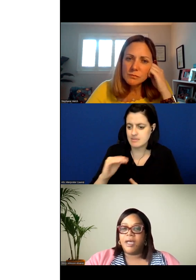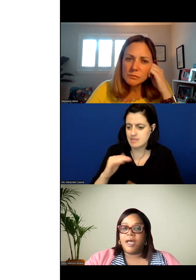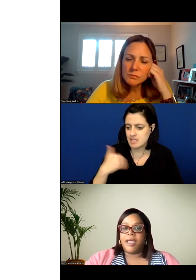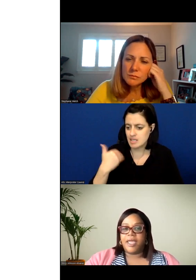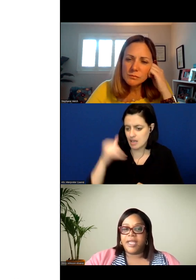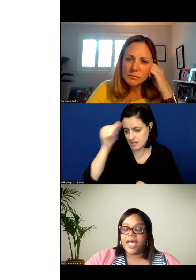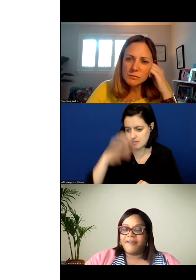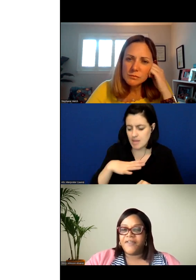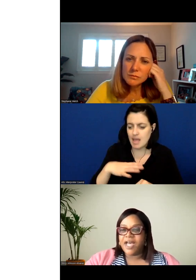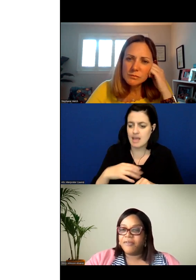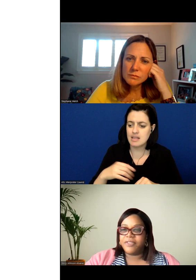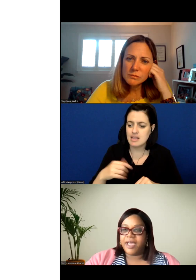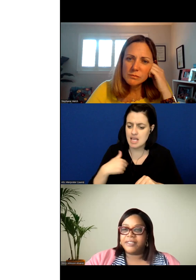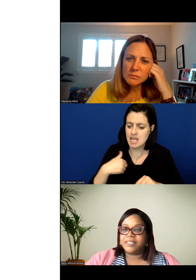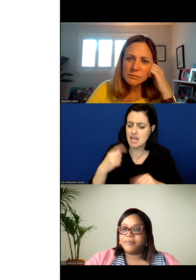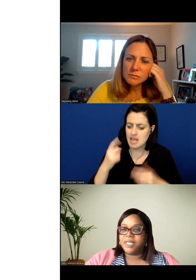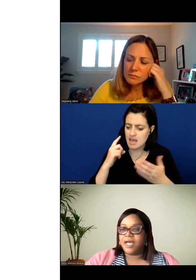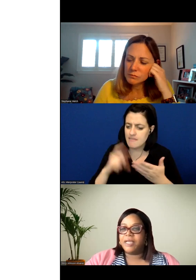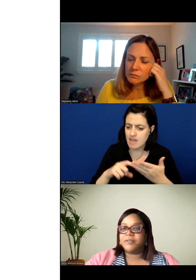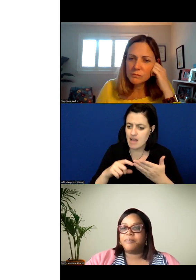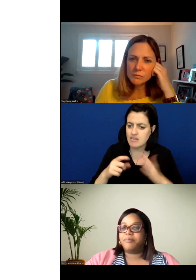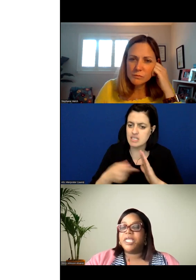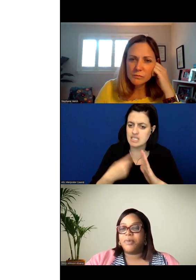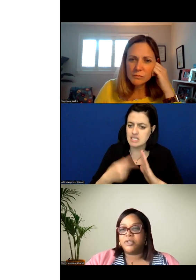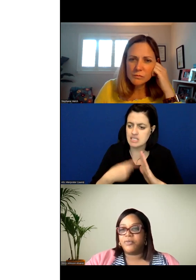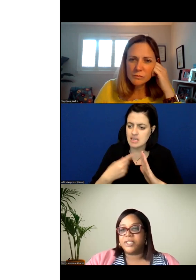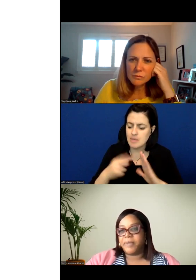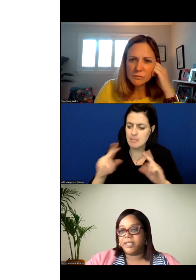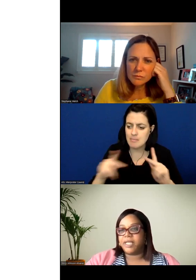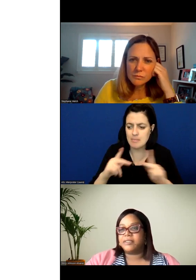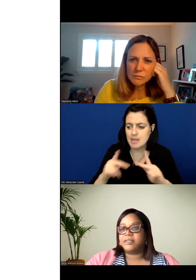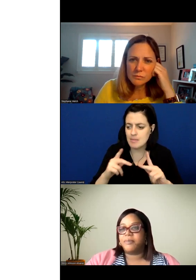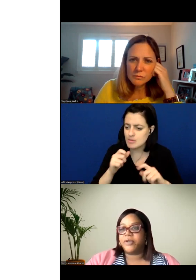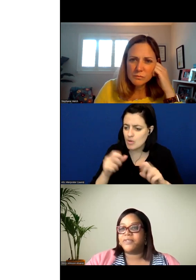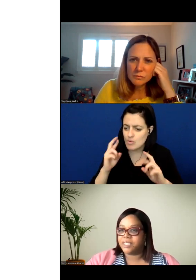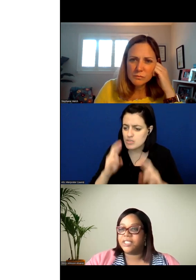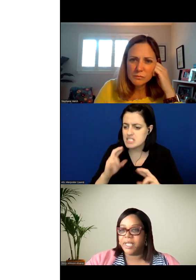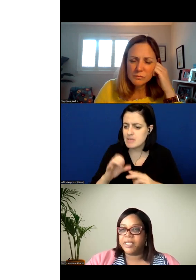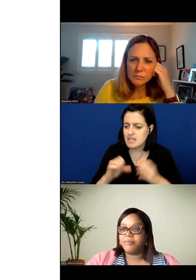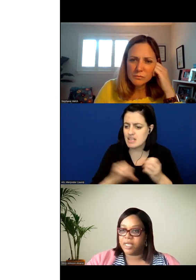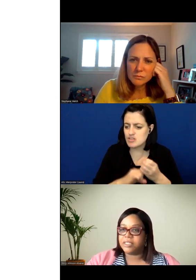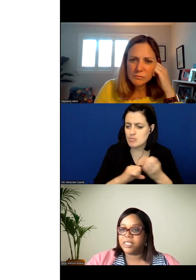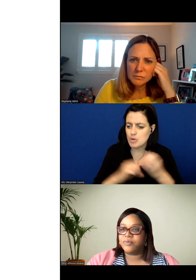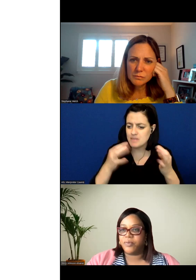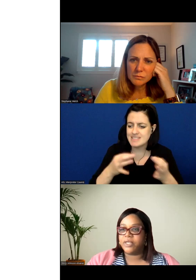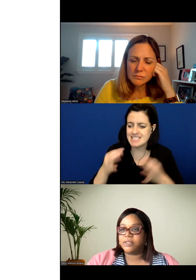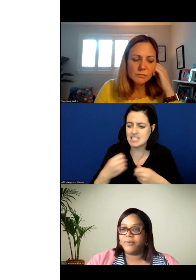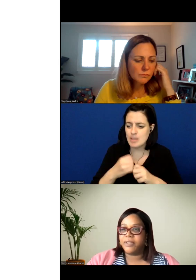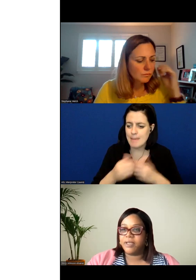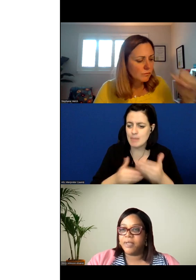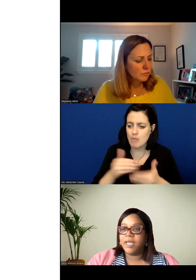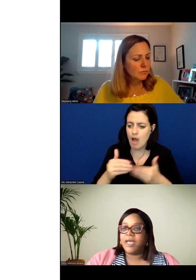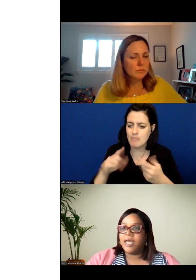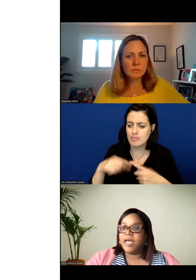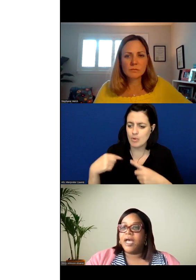man. And I've found that sometimes people don't respect that supportive decision-making process when we use it